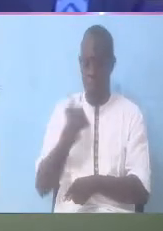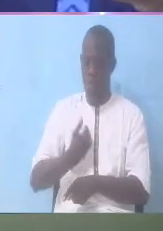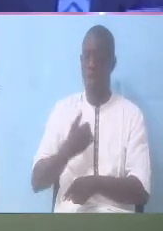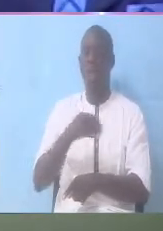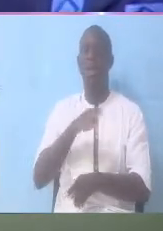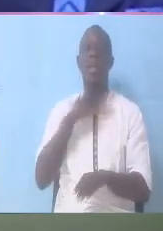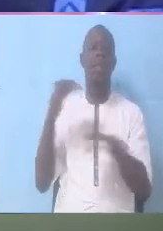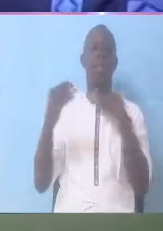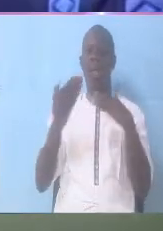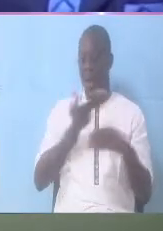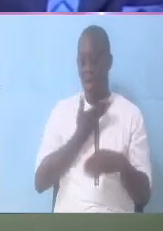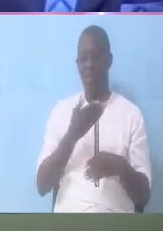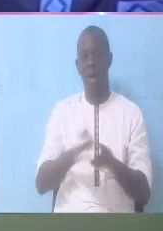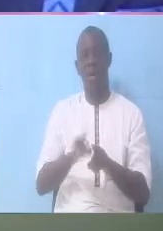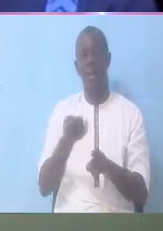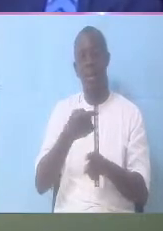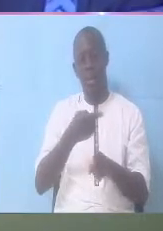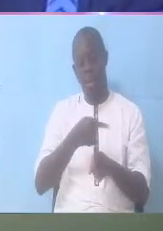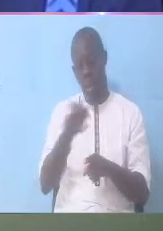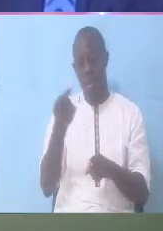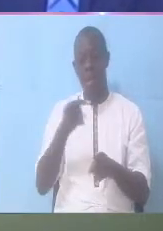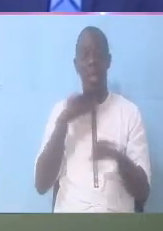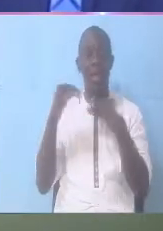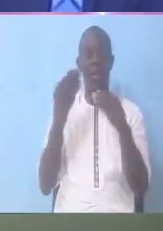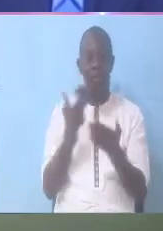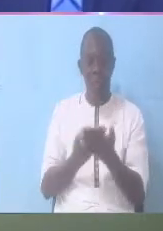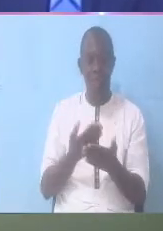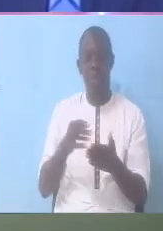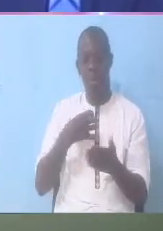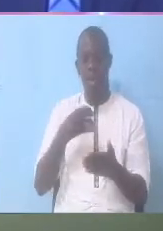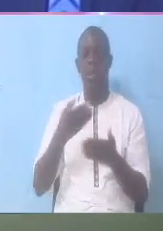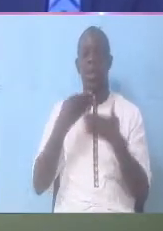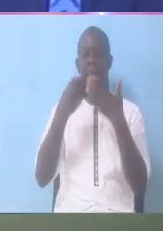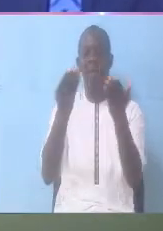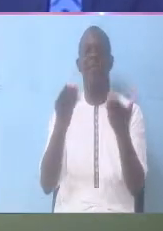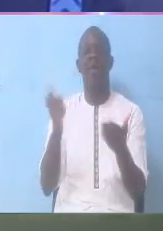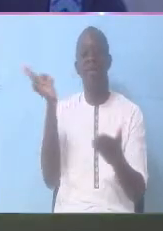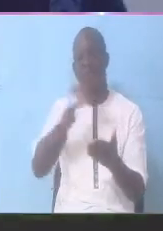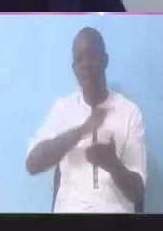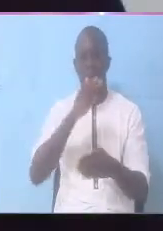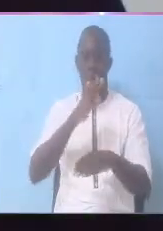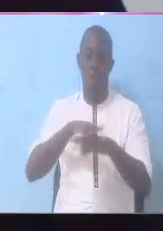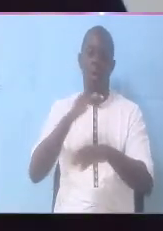they went to give a lie to the Gambian people.